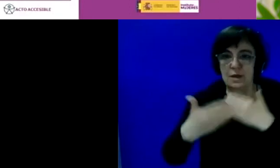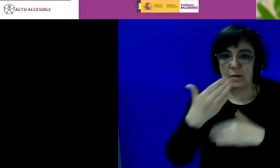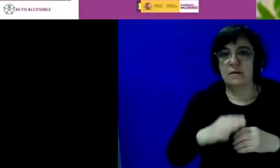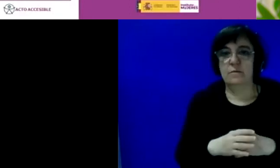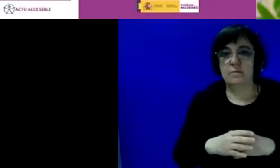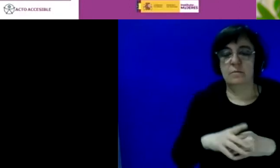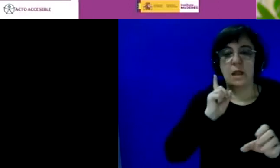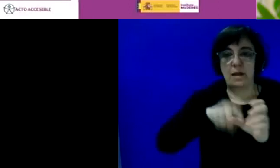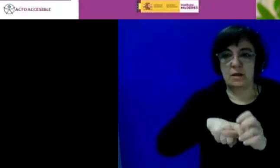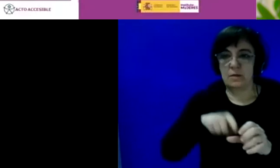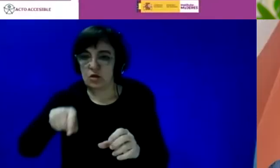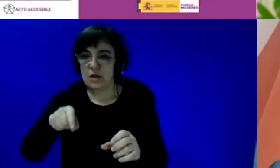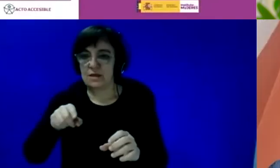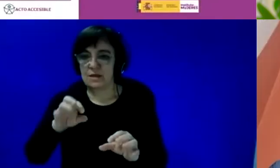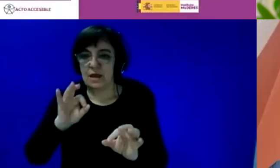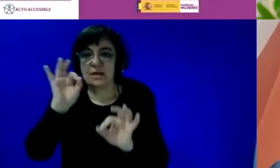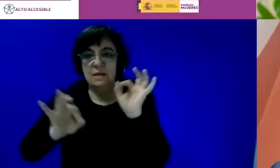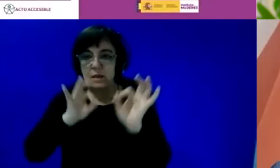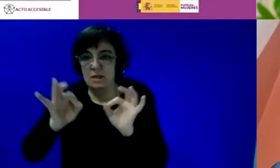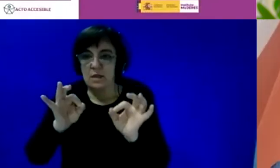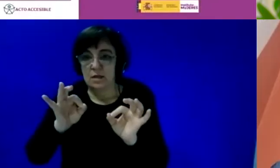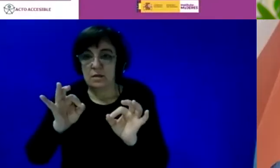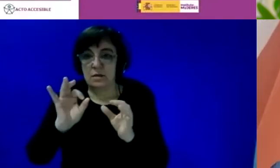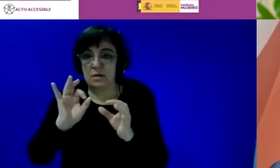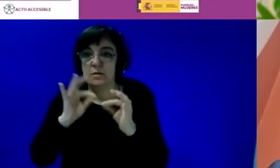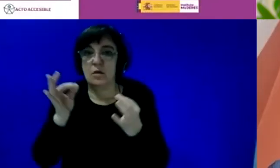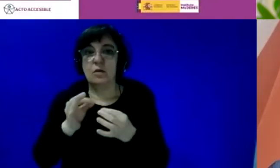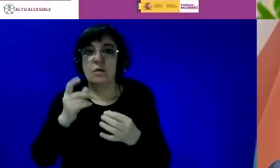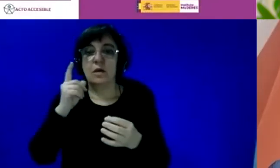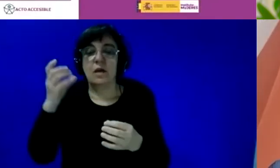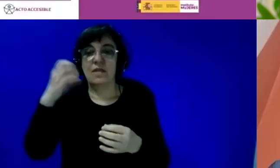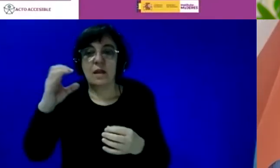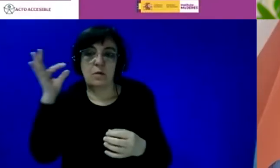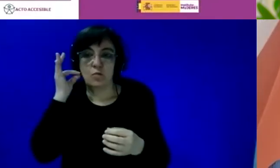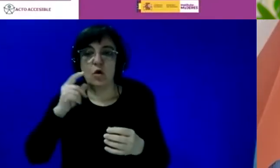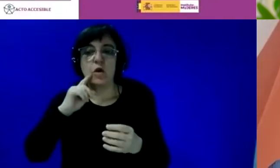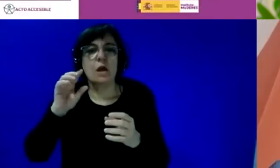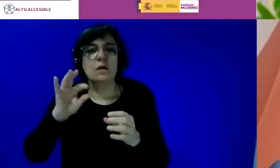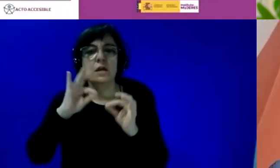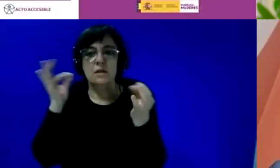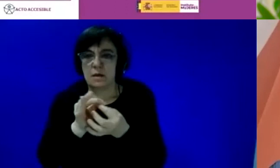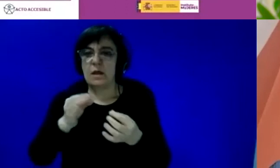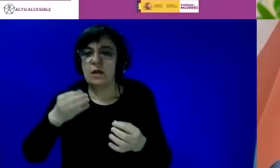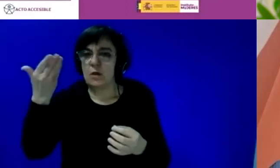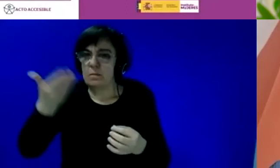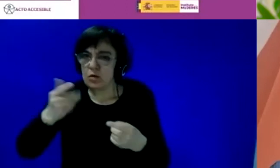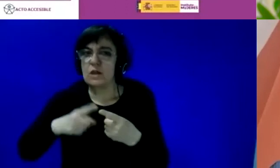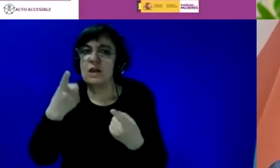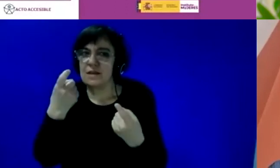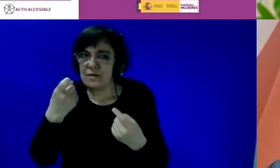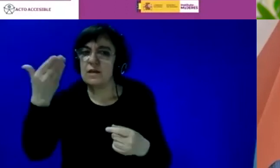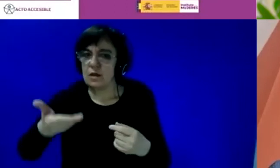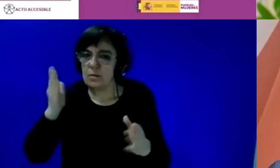thank you for the invitation to take part in this seminar, which CERMI Women's Foundation is organizing. It's a very important